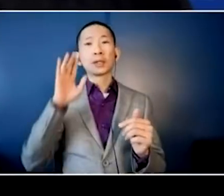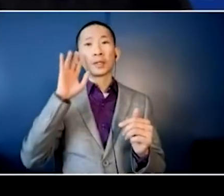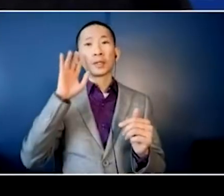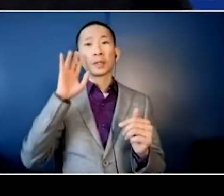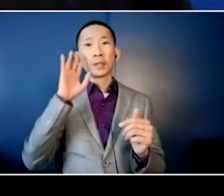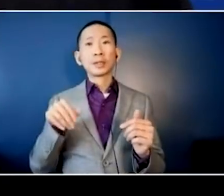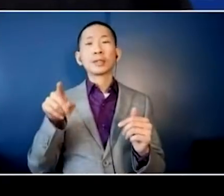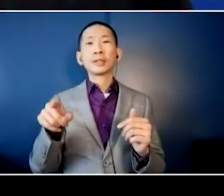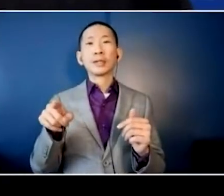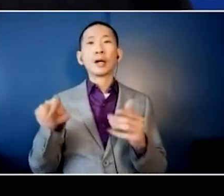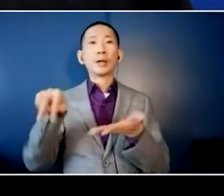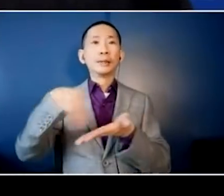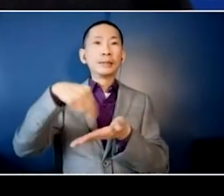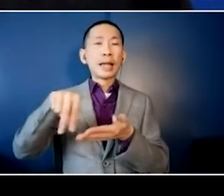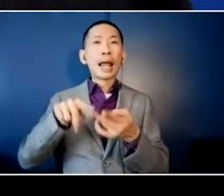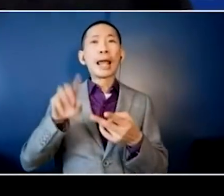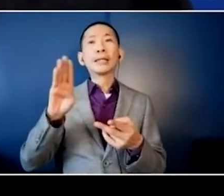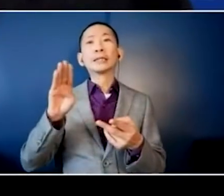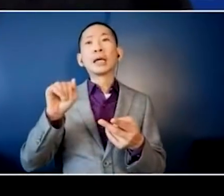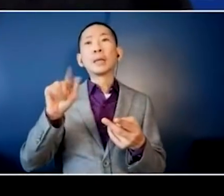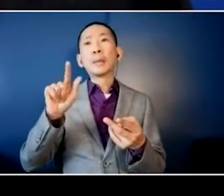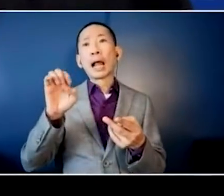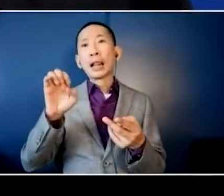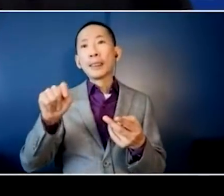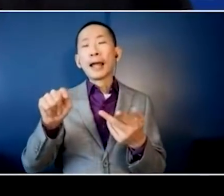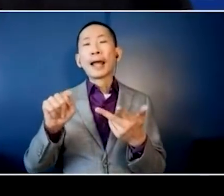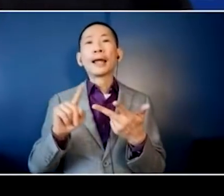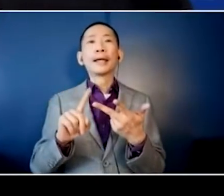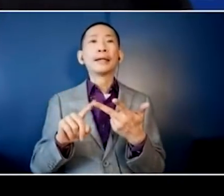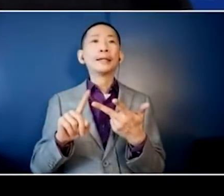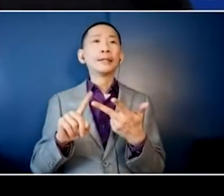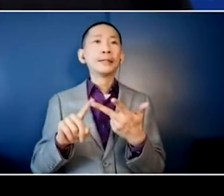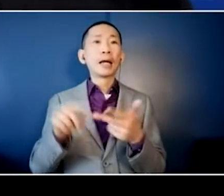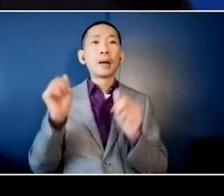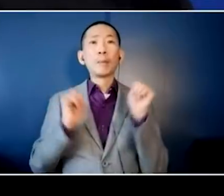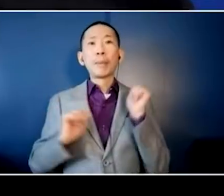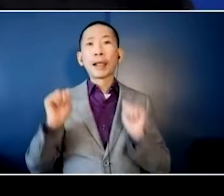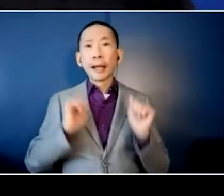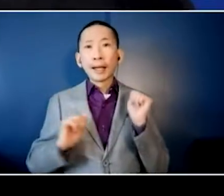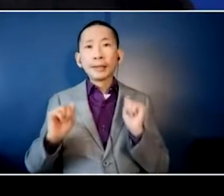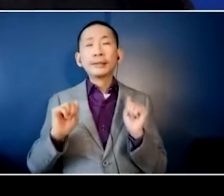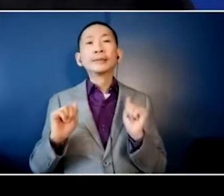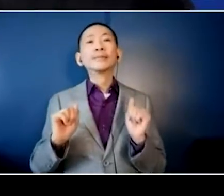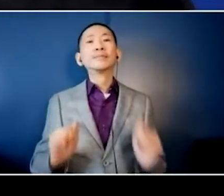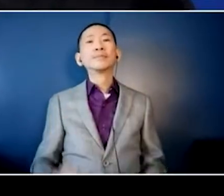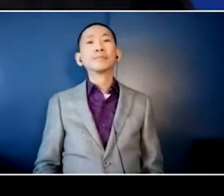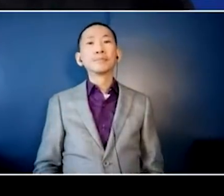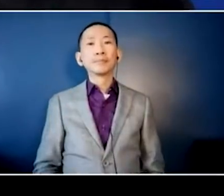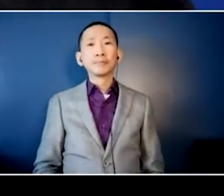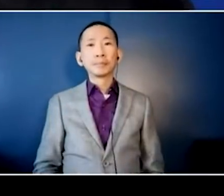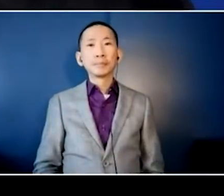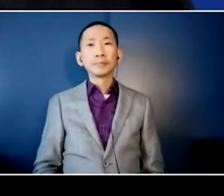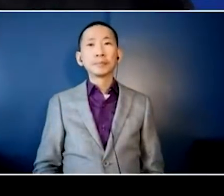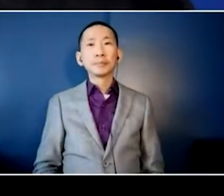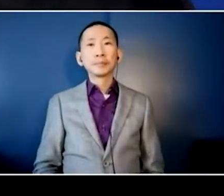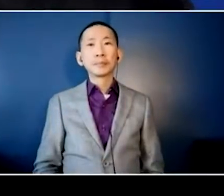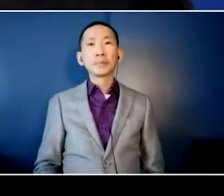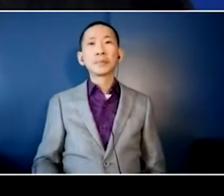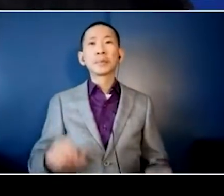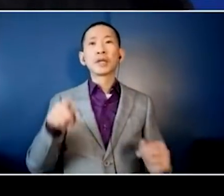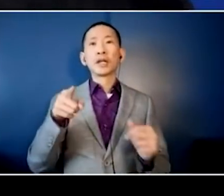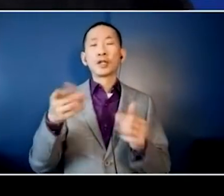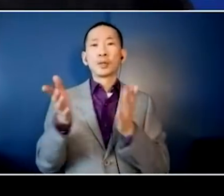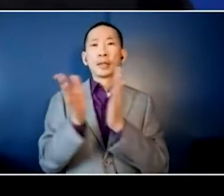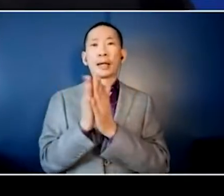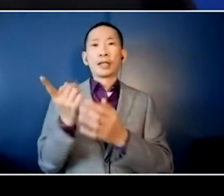and ballet and plays and acting. I mean, you asked me the question, what's